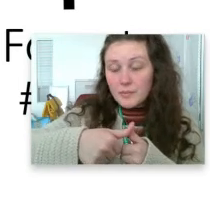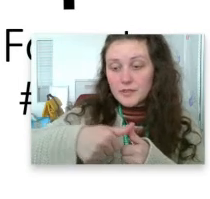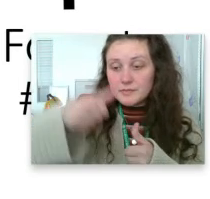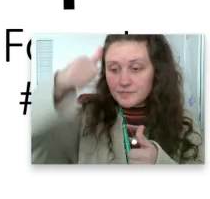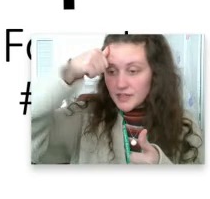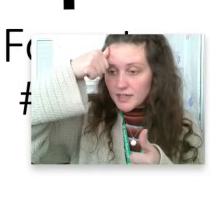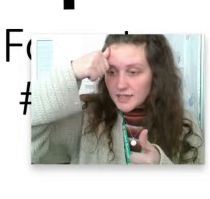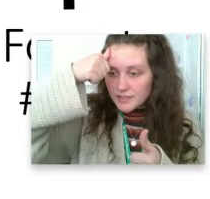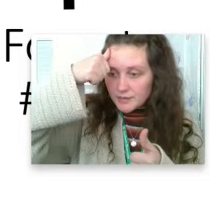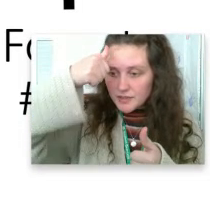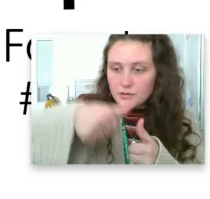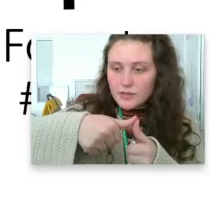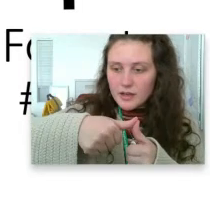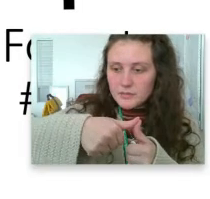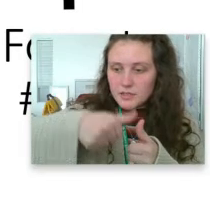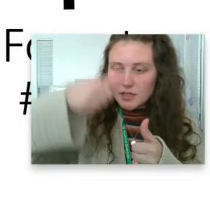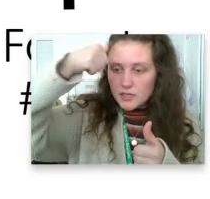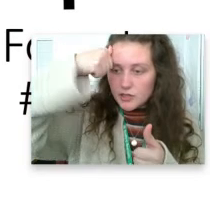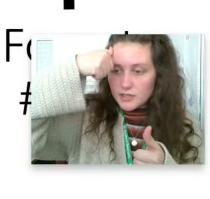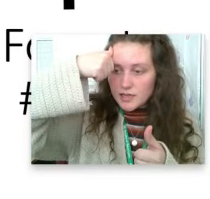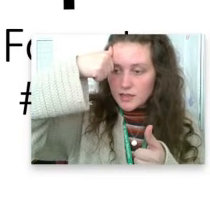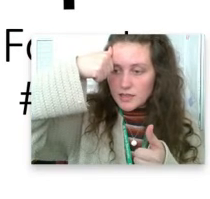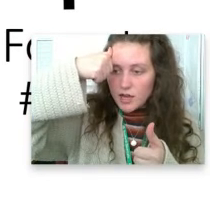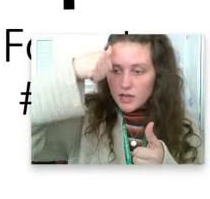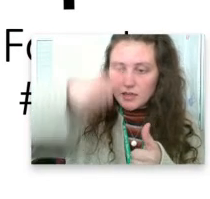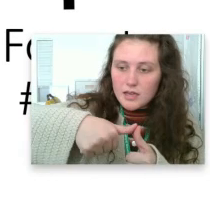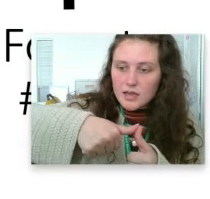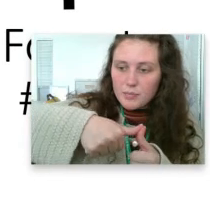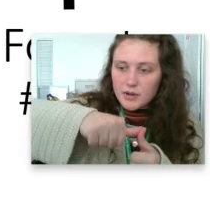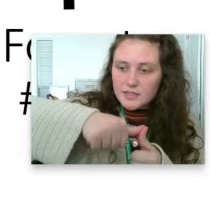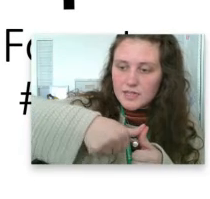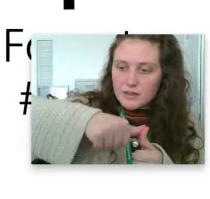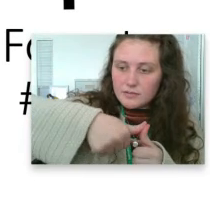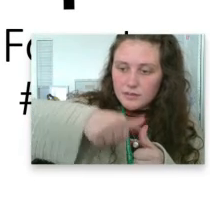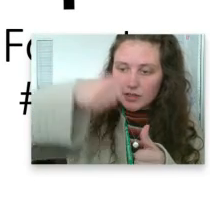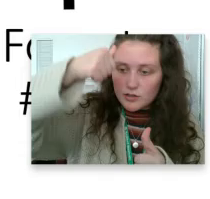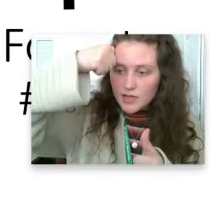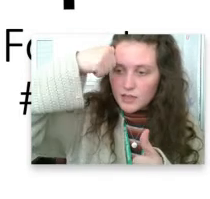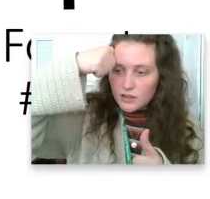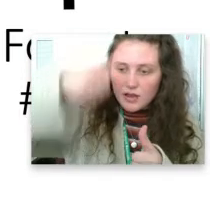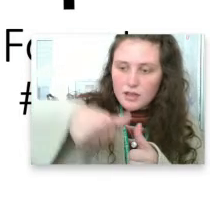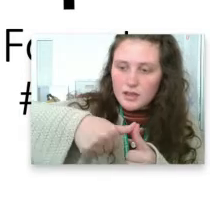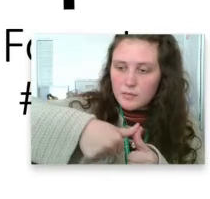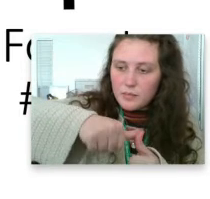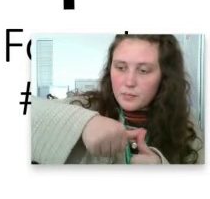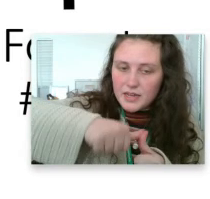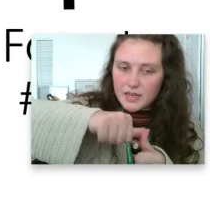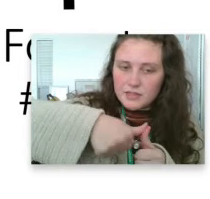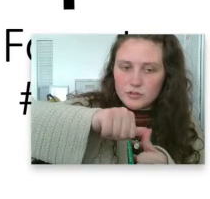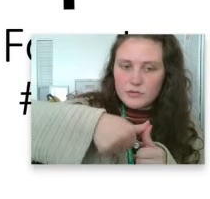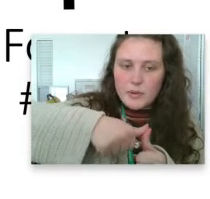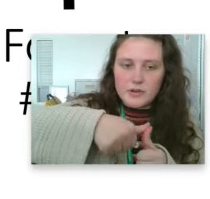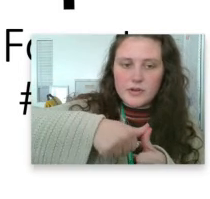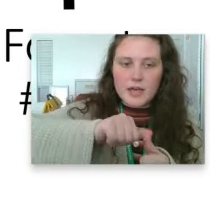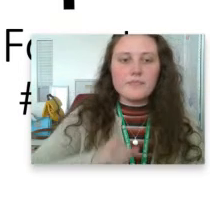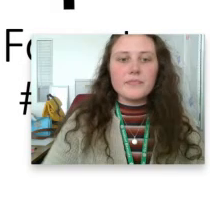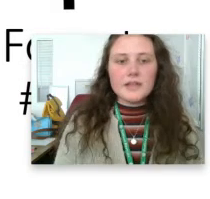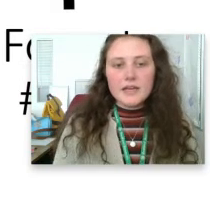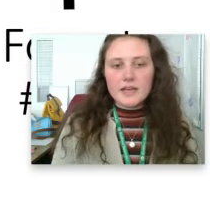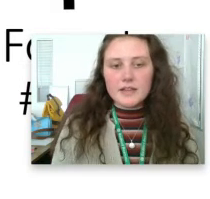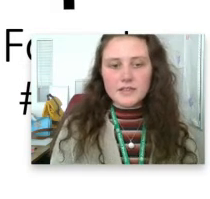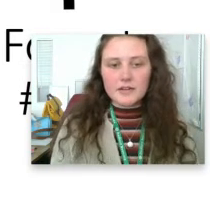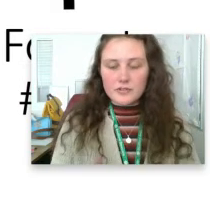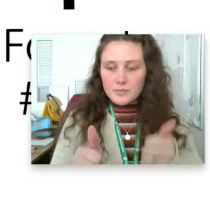remember is going to be two thumbs. You're going to take that thought and press it down, like you're taking the thought and pinning it so you remember,